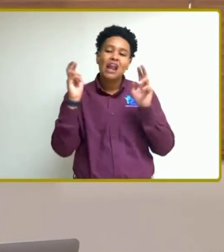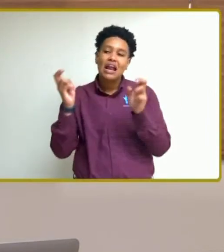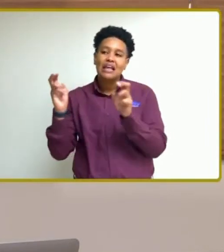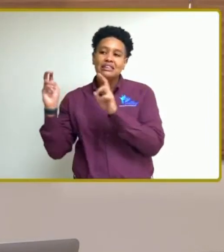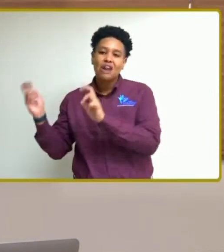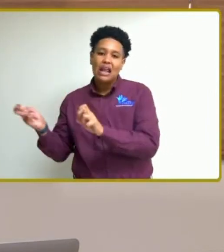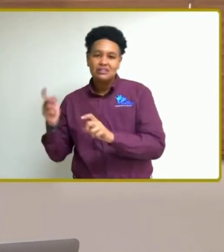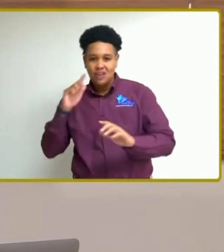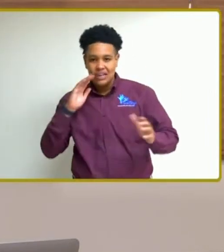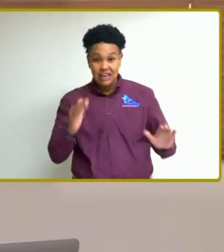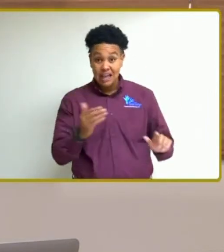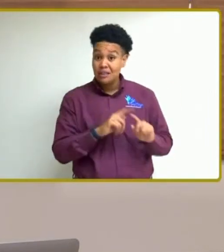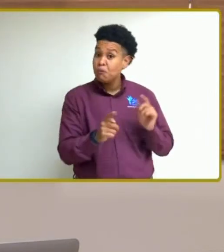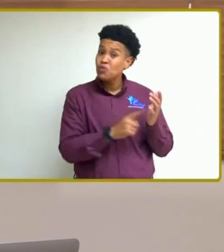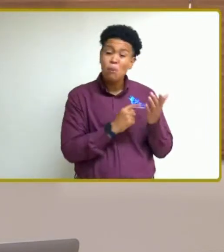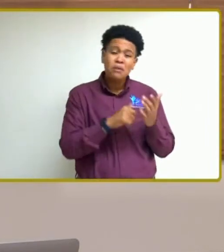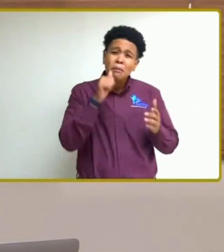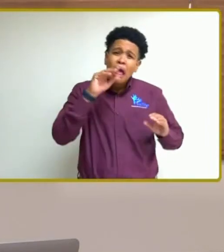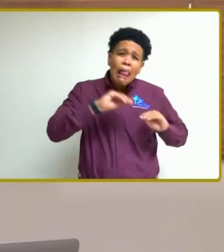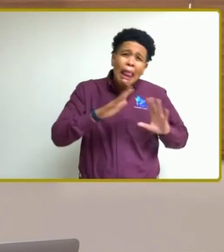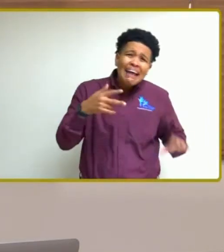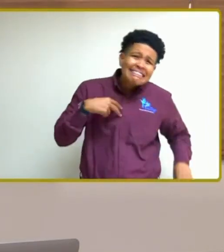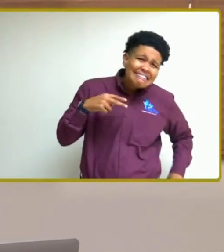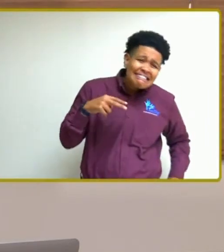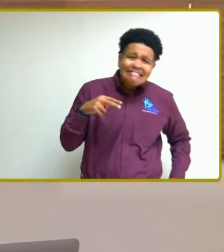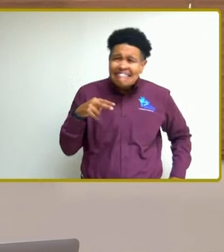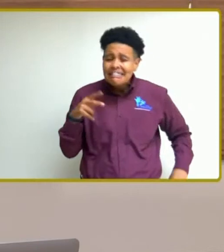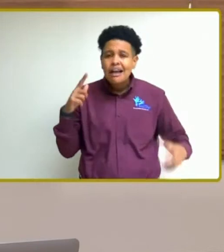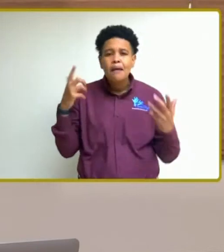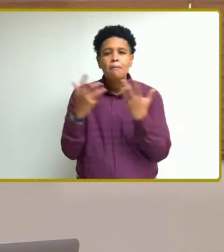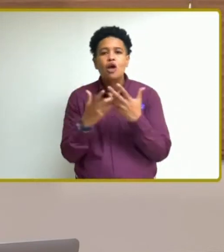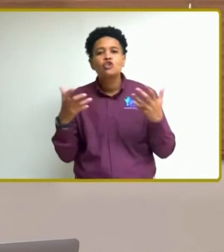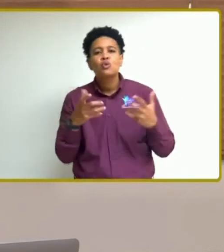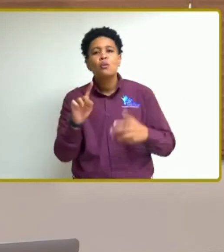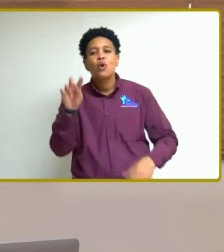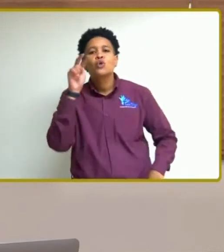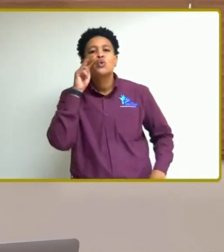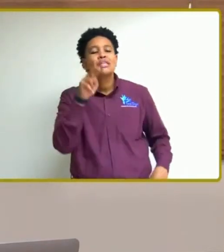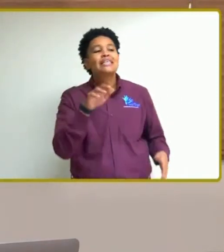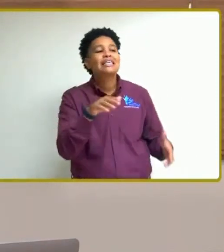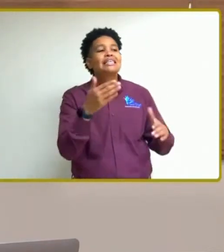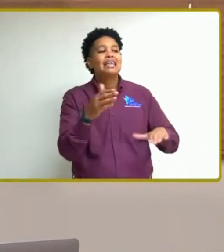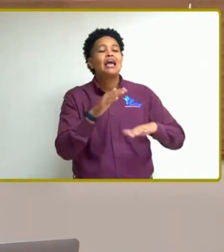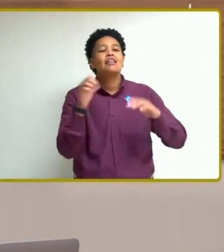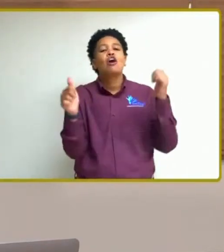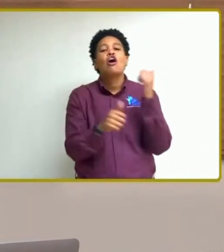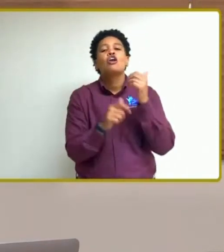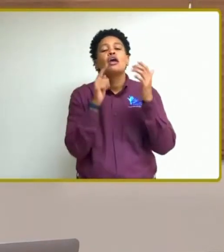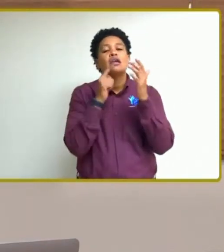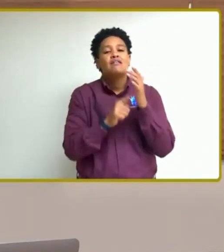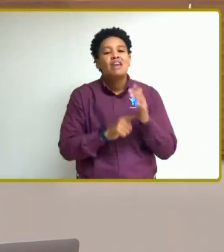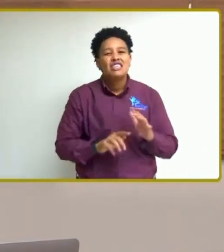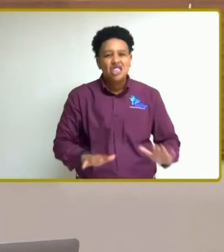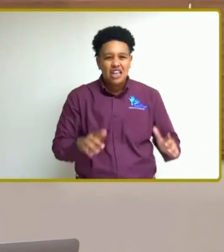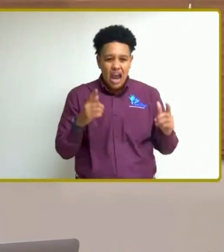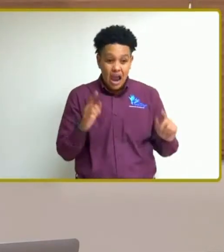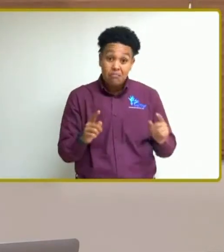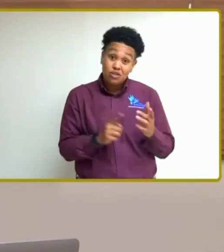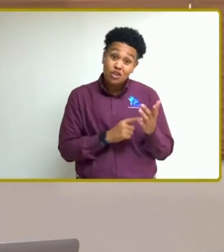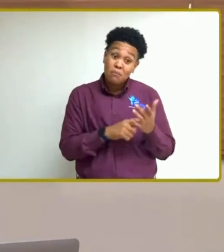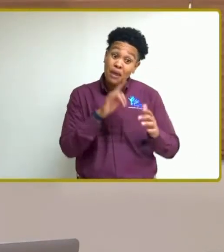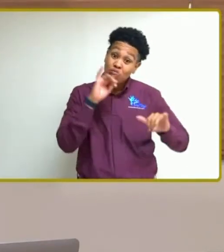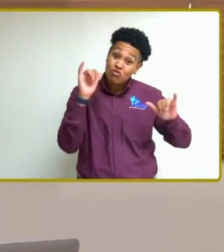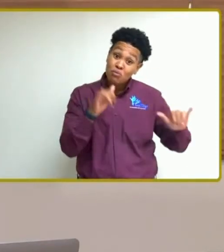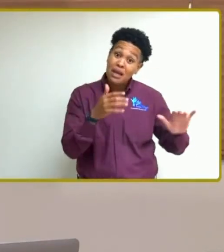But sometimes it is not clear, and it falls into the group where you see death under investigation. And sometimes it